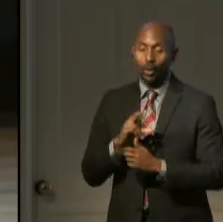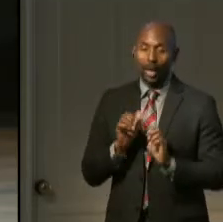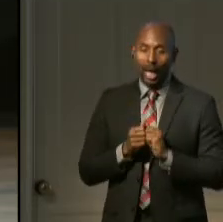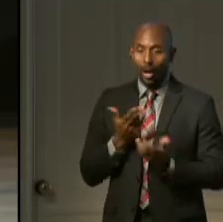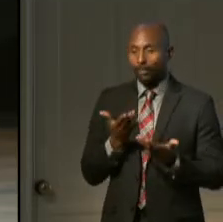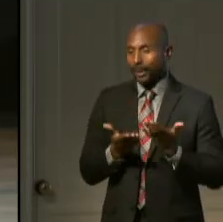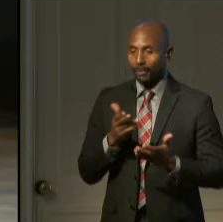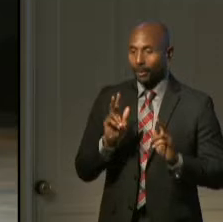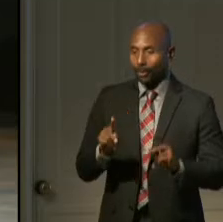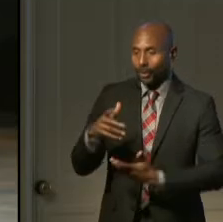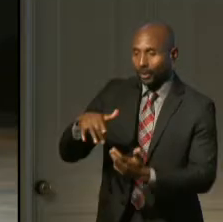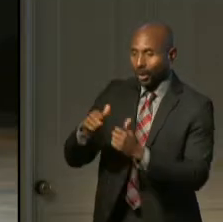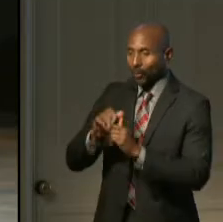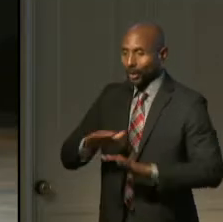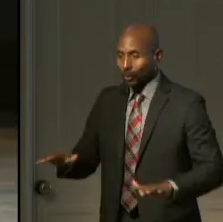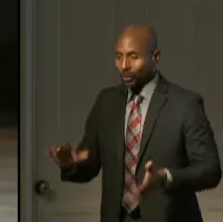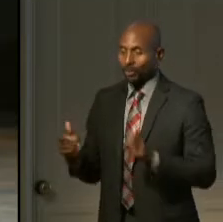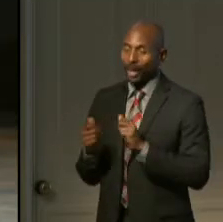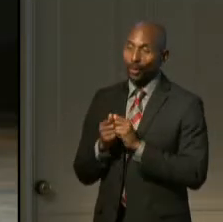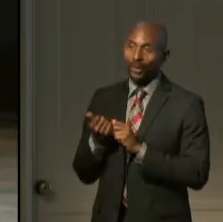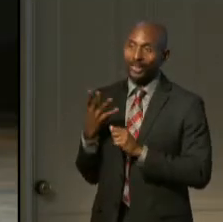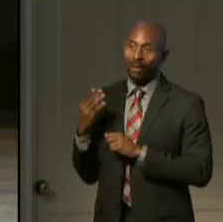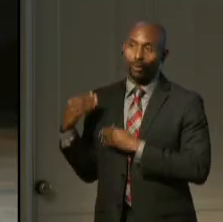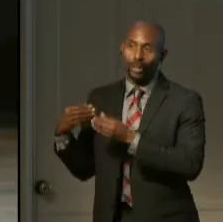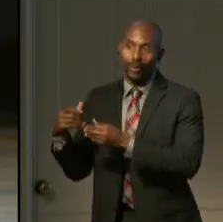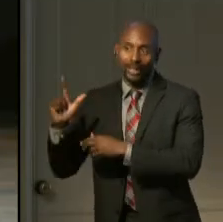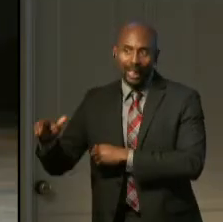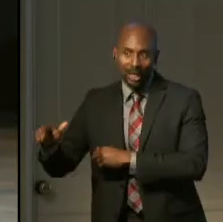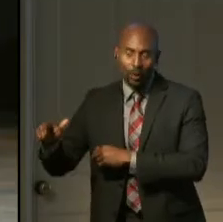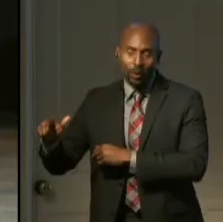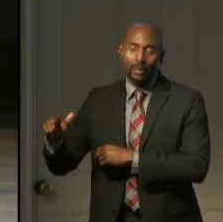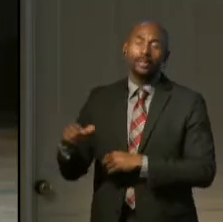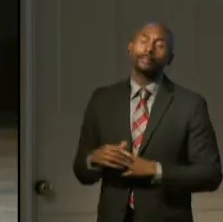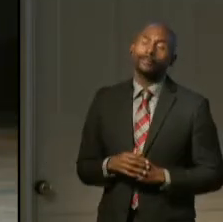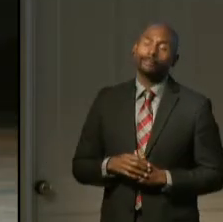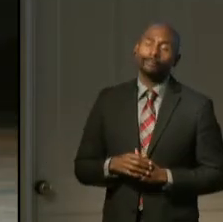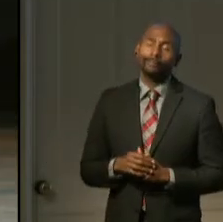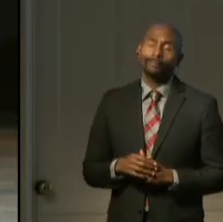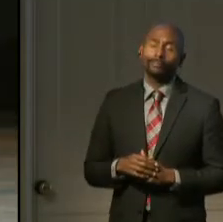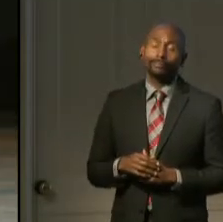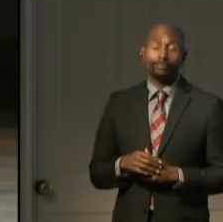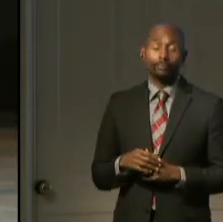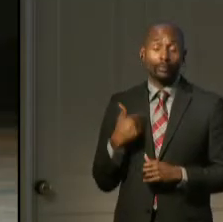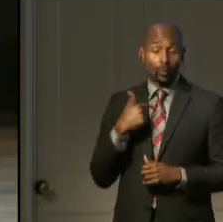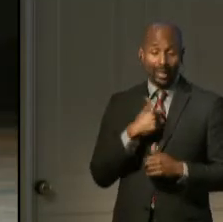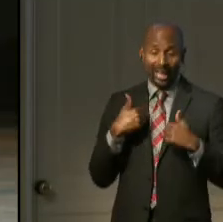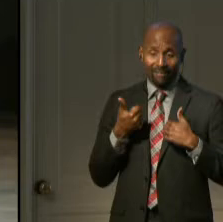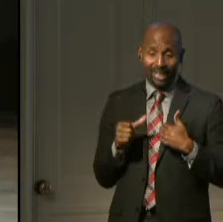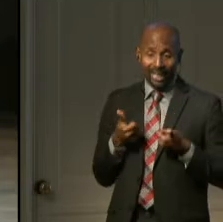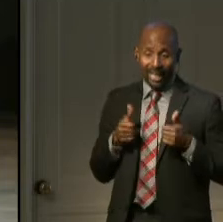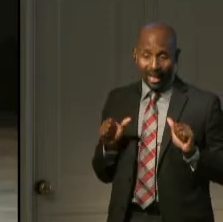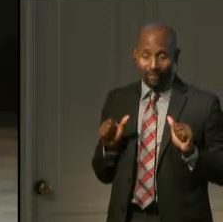children versus a couple generations different. Are there efforts to preserve that